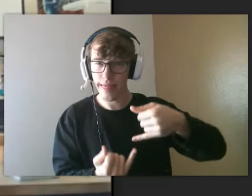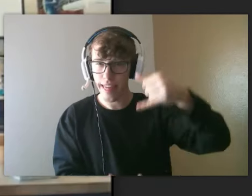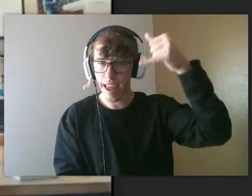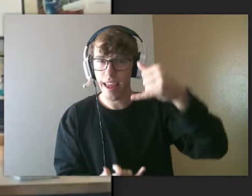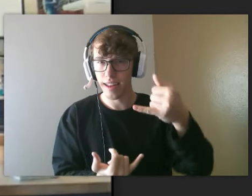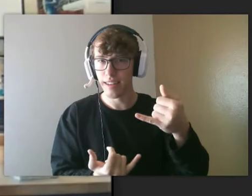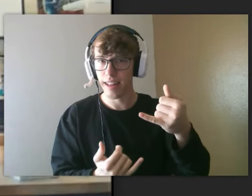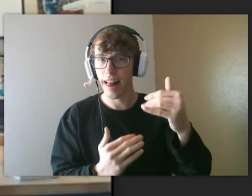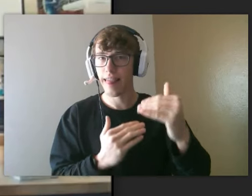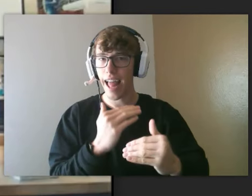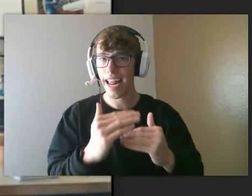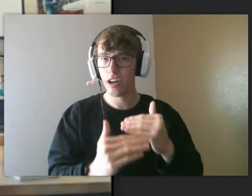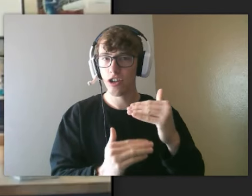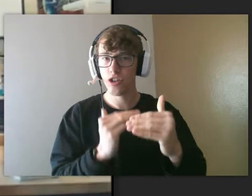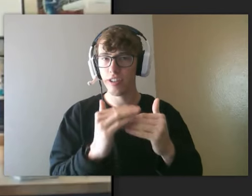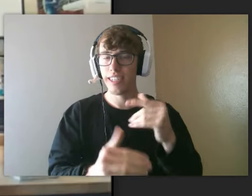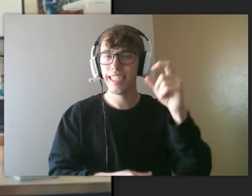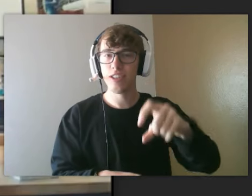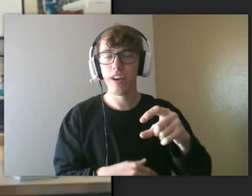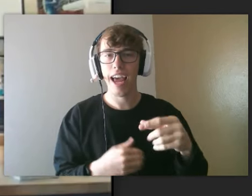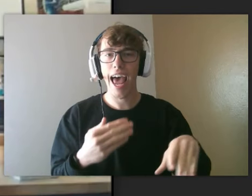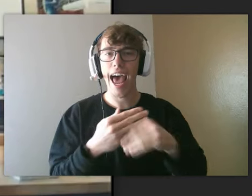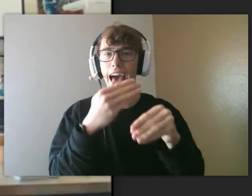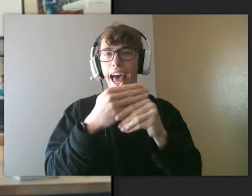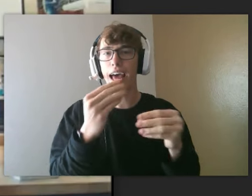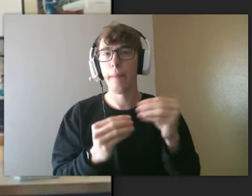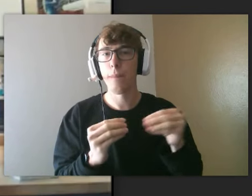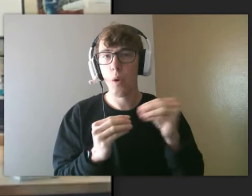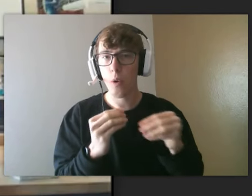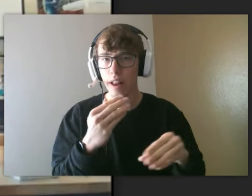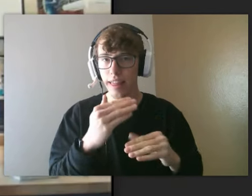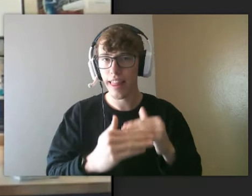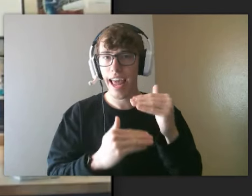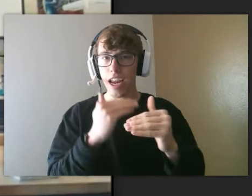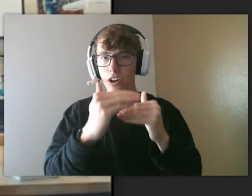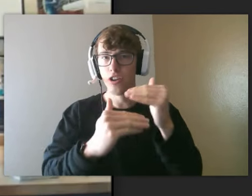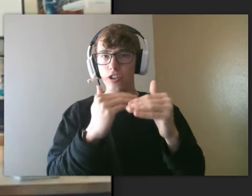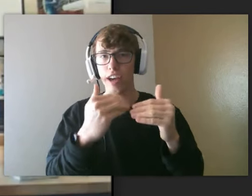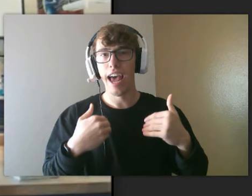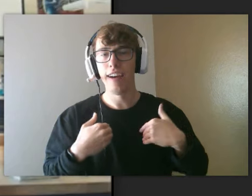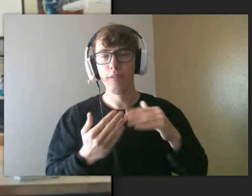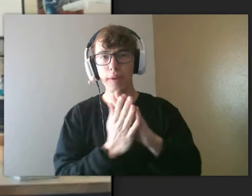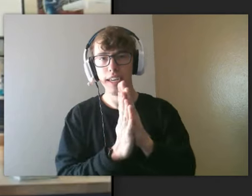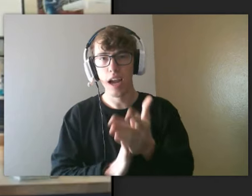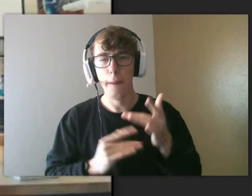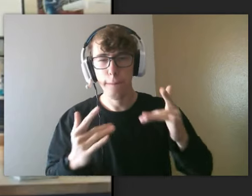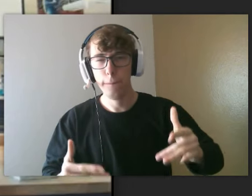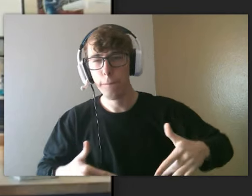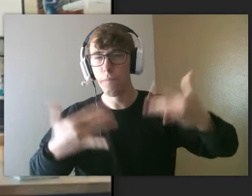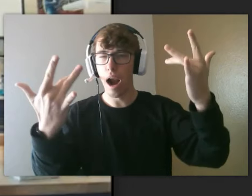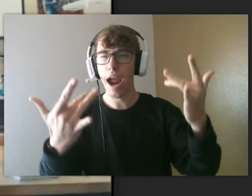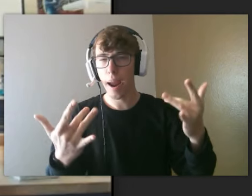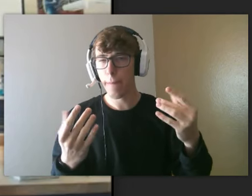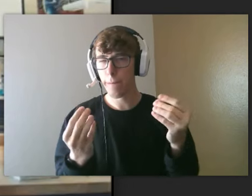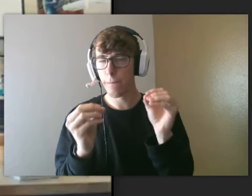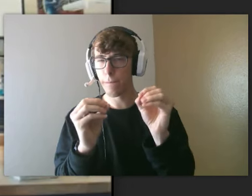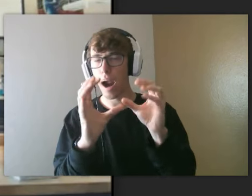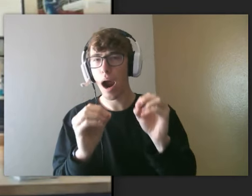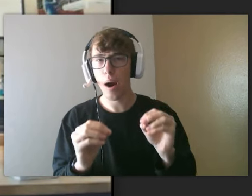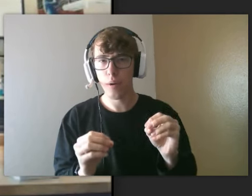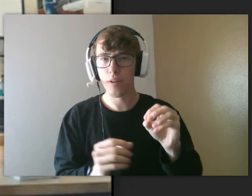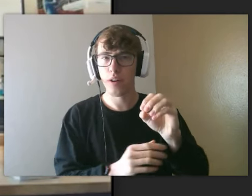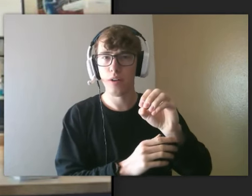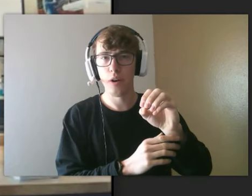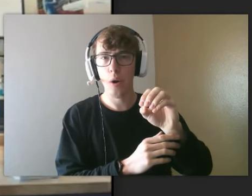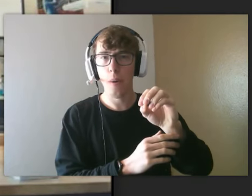continually layer on top of each layer to reach bright intensities, opacity,